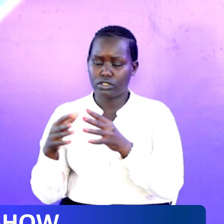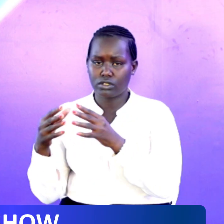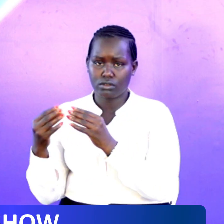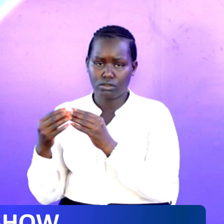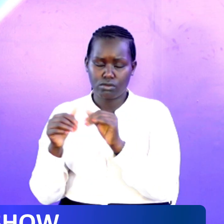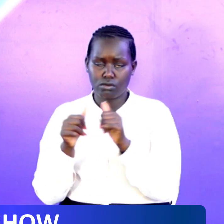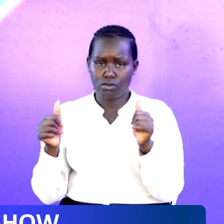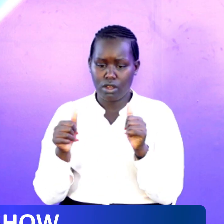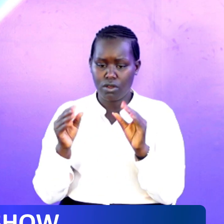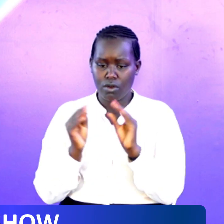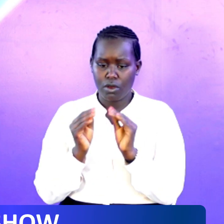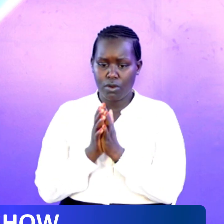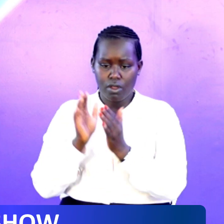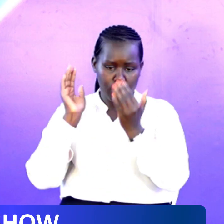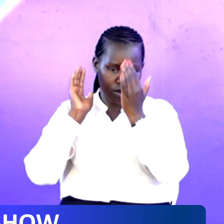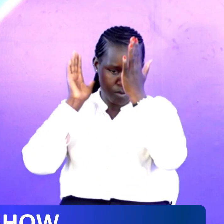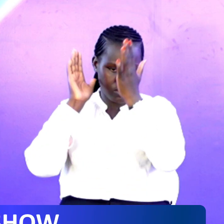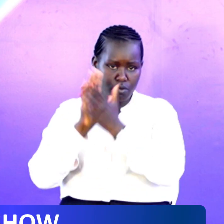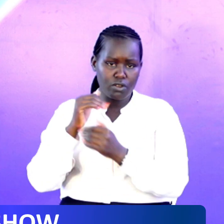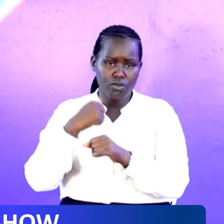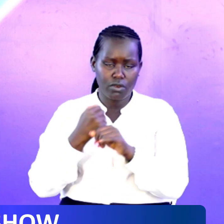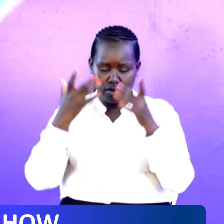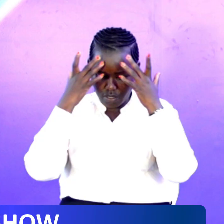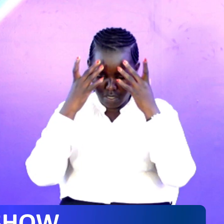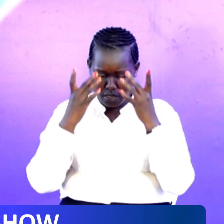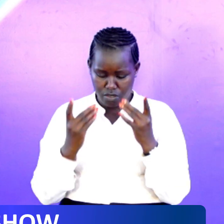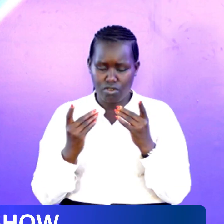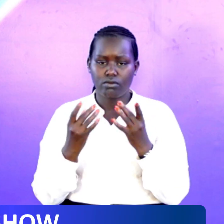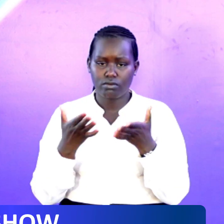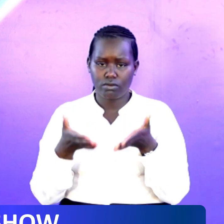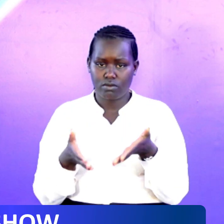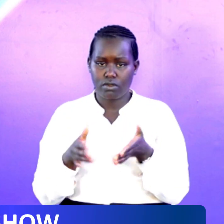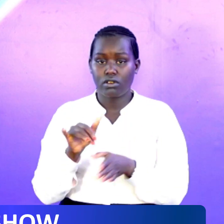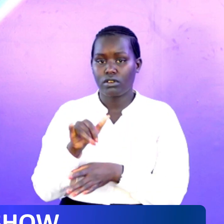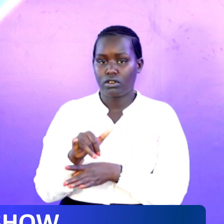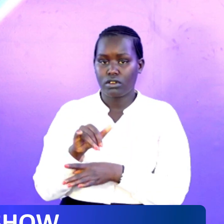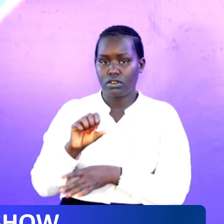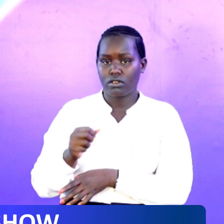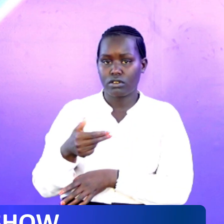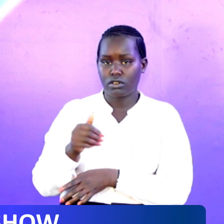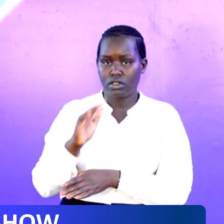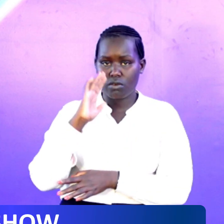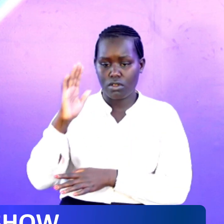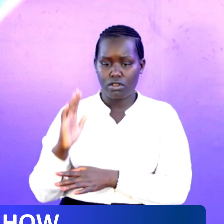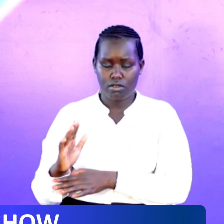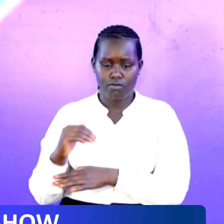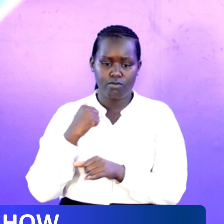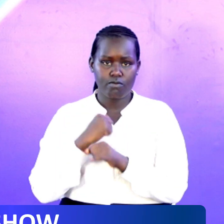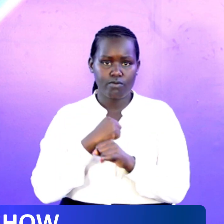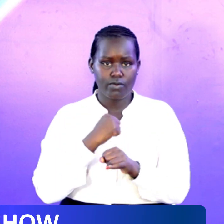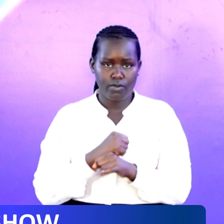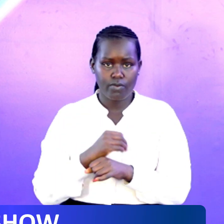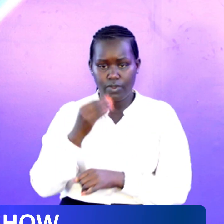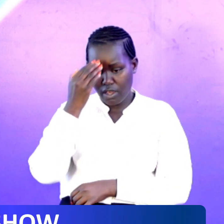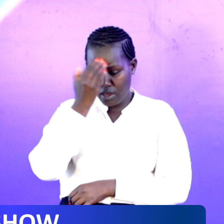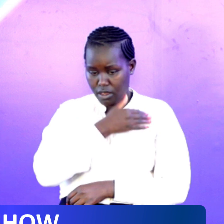board, and we made some remarkable decisions now. Yes. That SHA will never work. The Catholic Church wants to